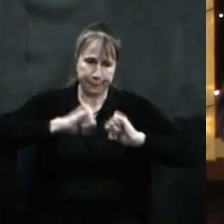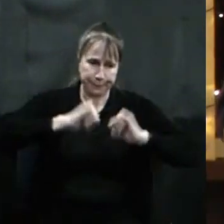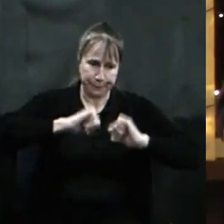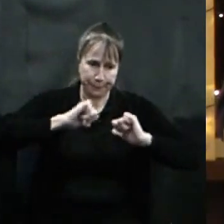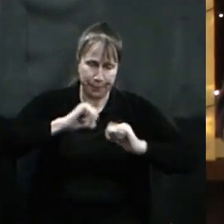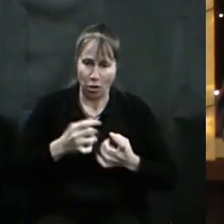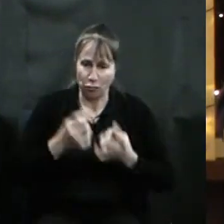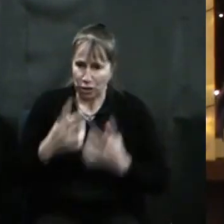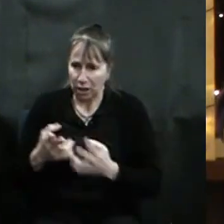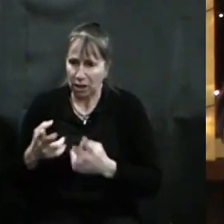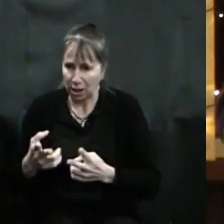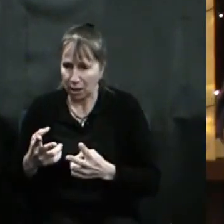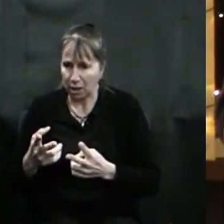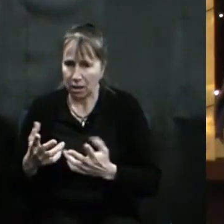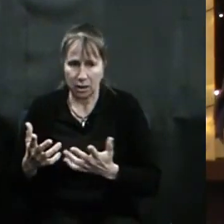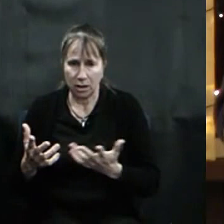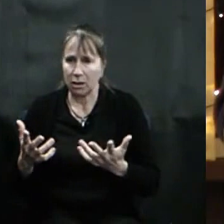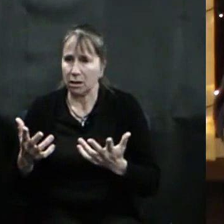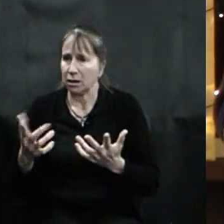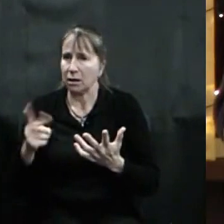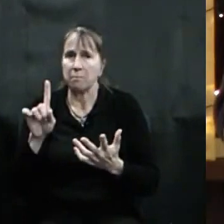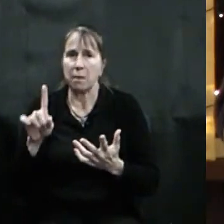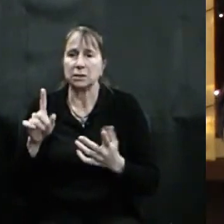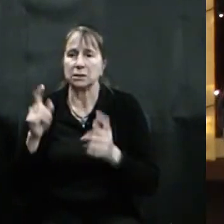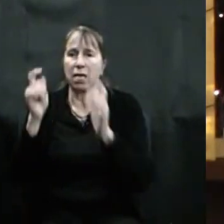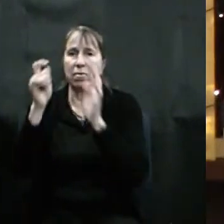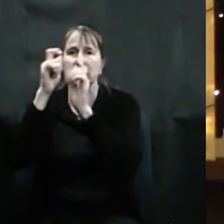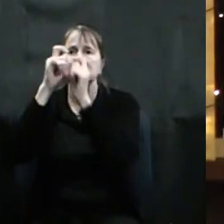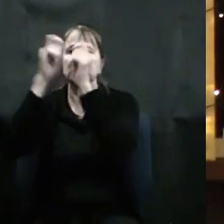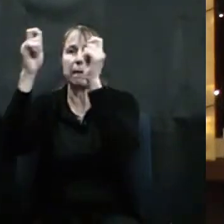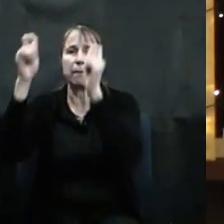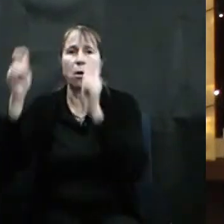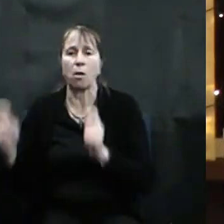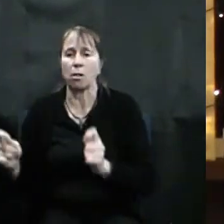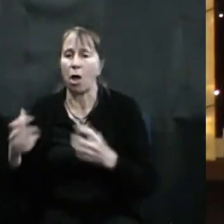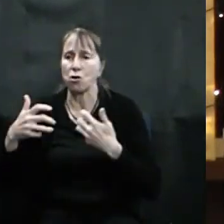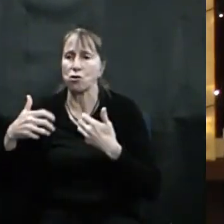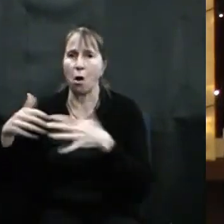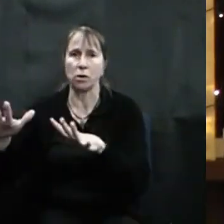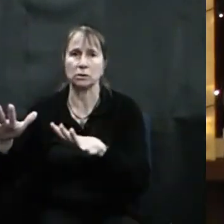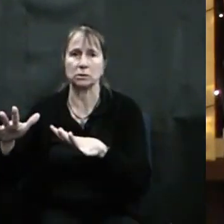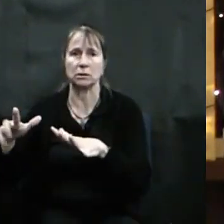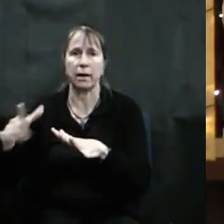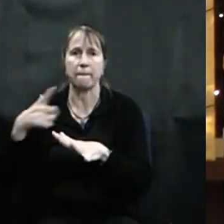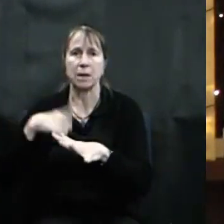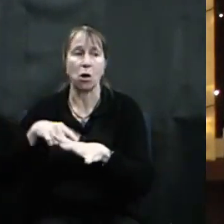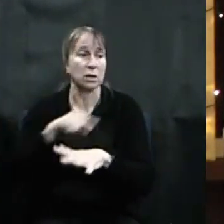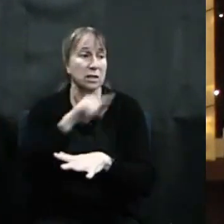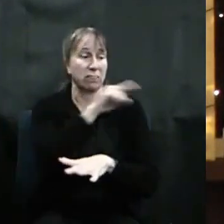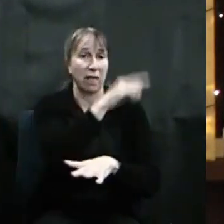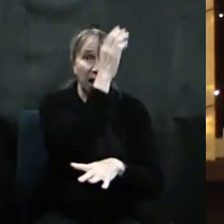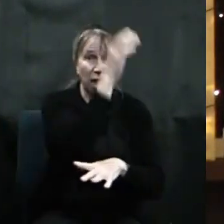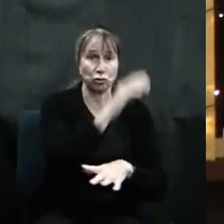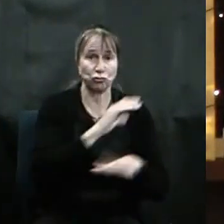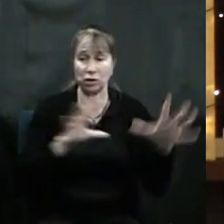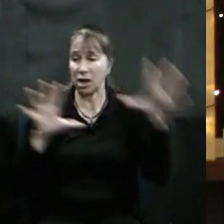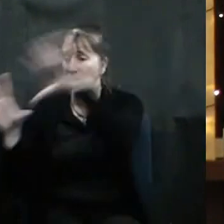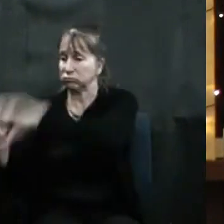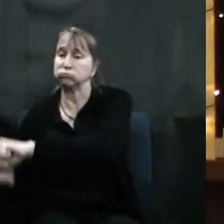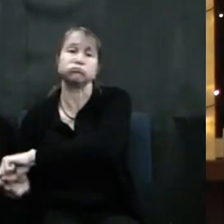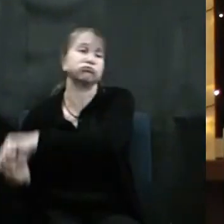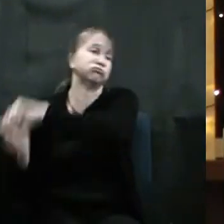in exile. The temple is gone. Exile far from the Jerusalem temple, the very symbol of God's